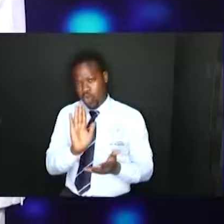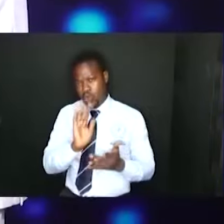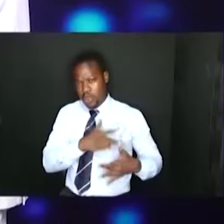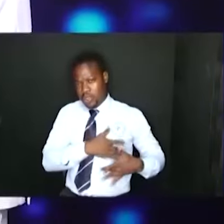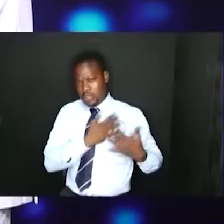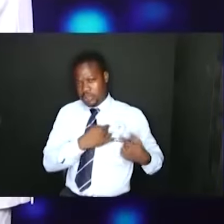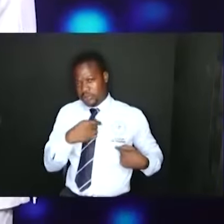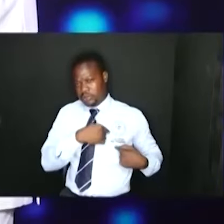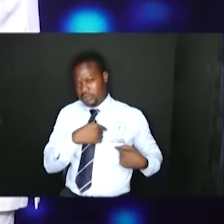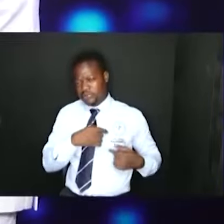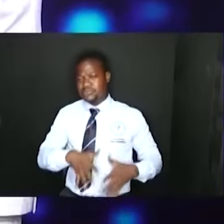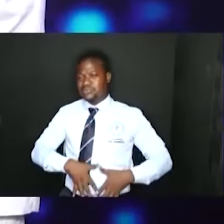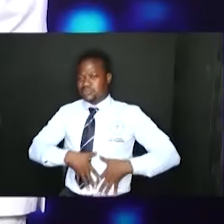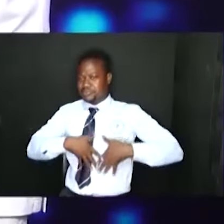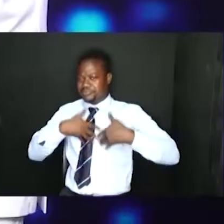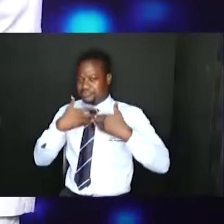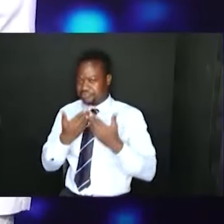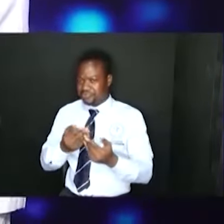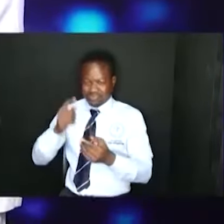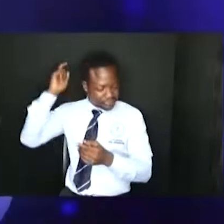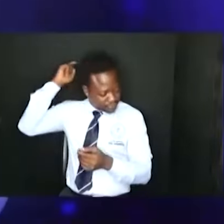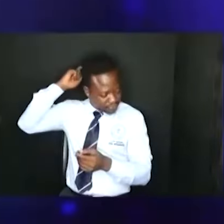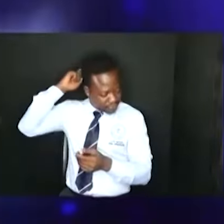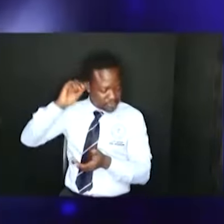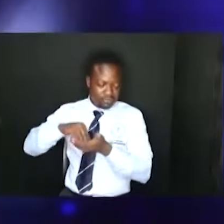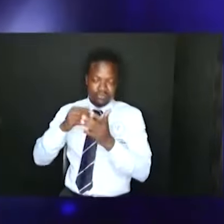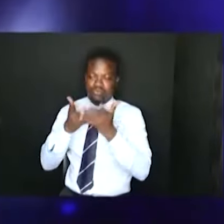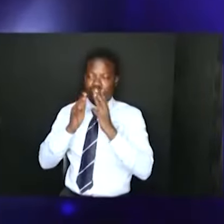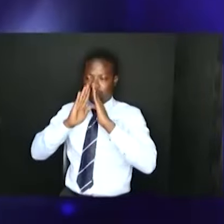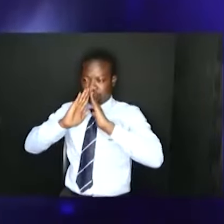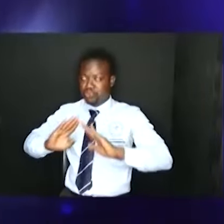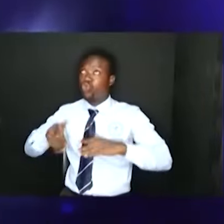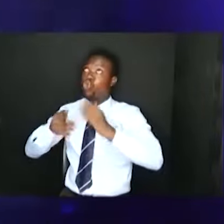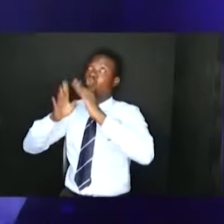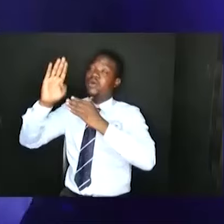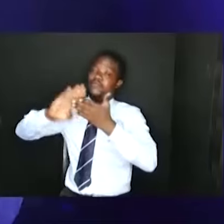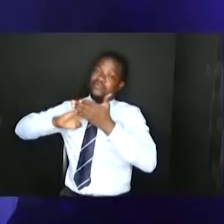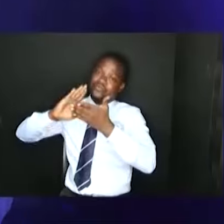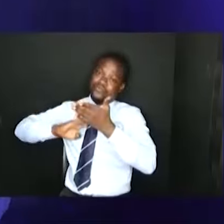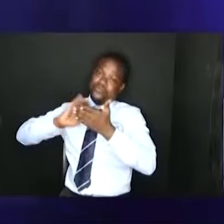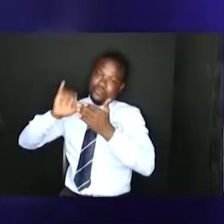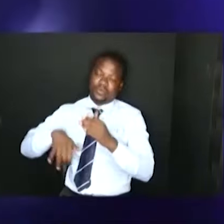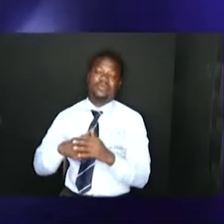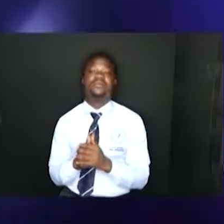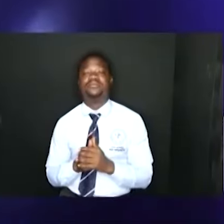with the intention of making peace or receiving God's forgiveness and favor.